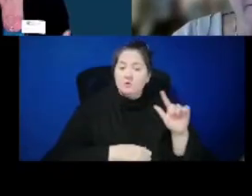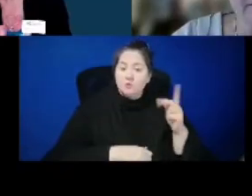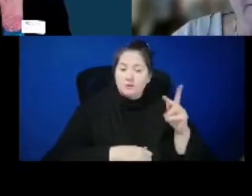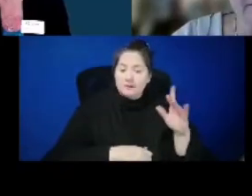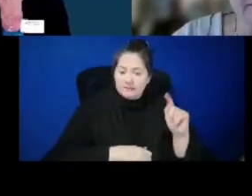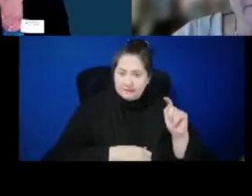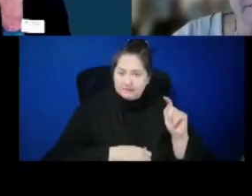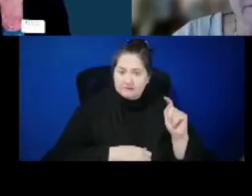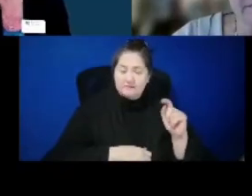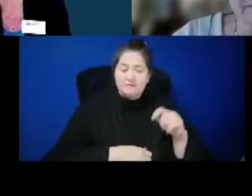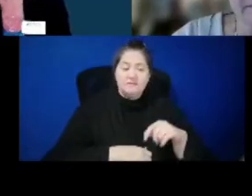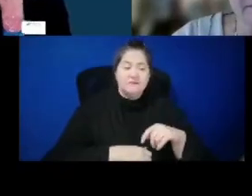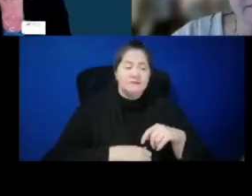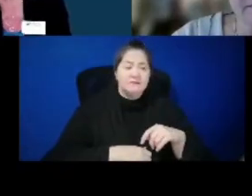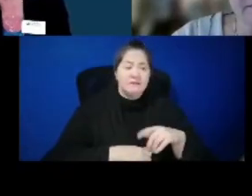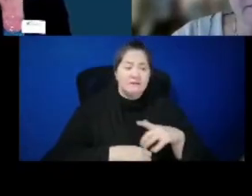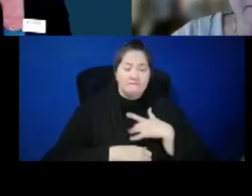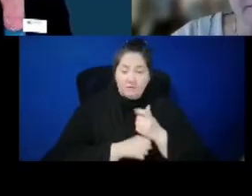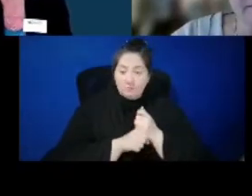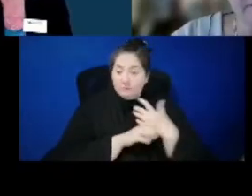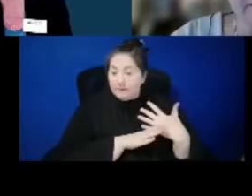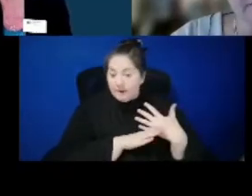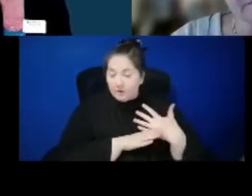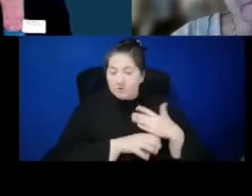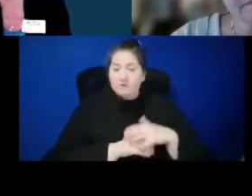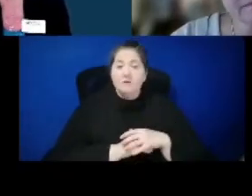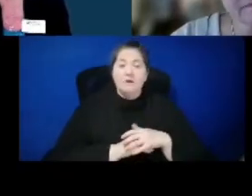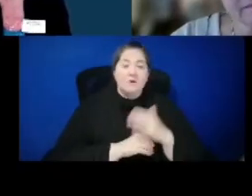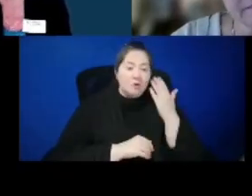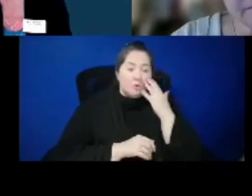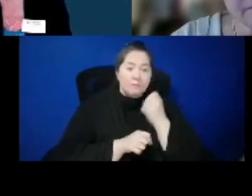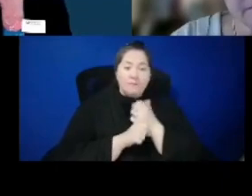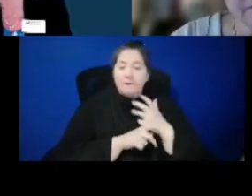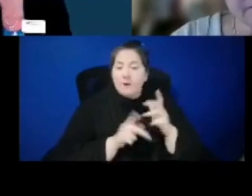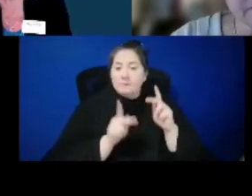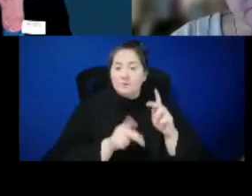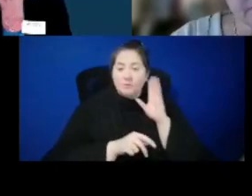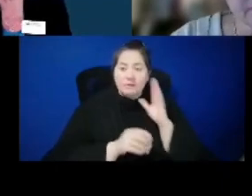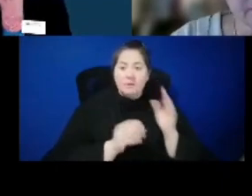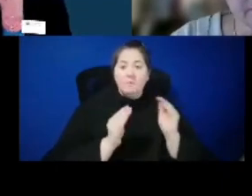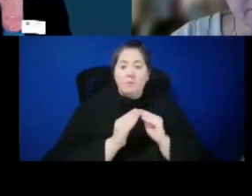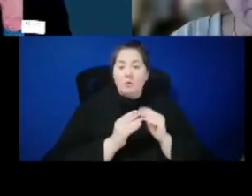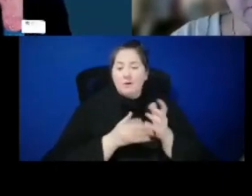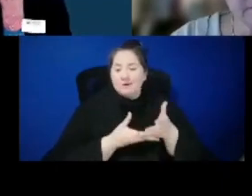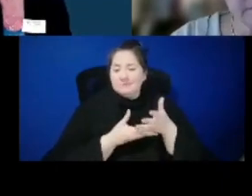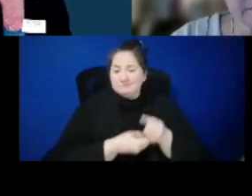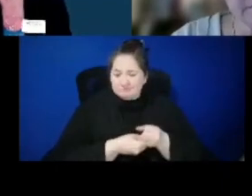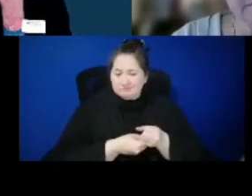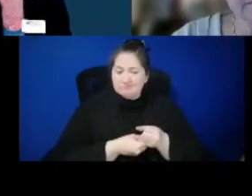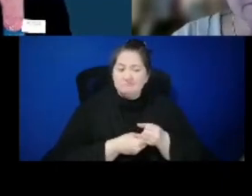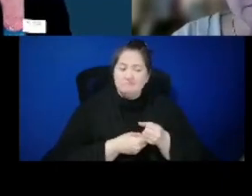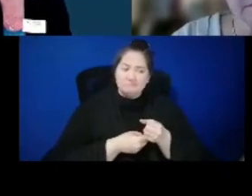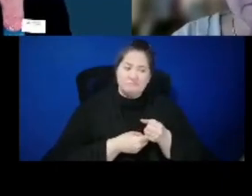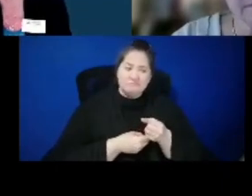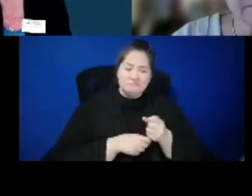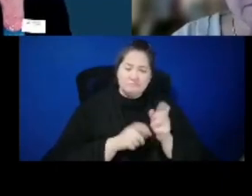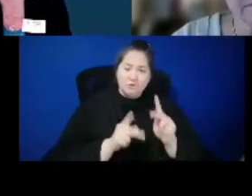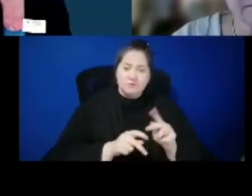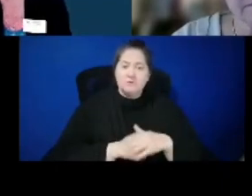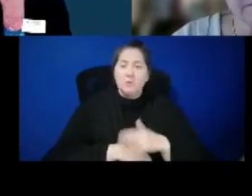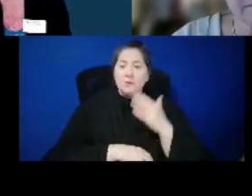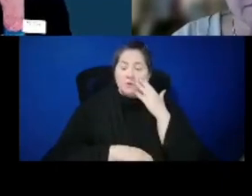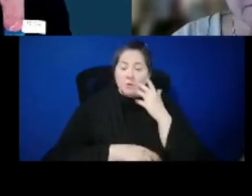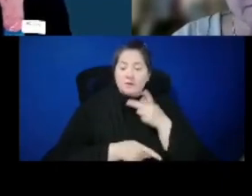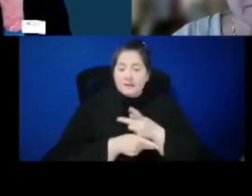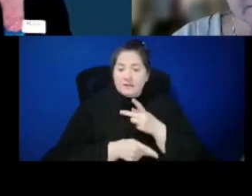that they feel prepared. And a prepared person is going to be a much more confident person. And we know when we're taking